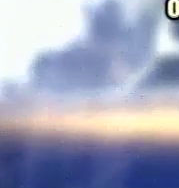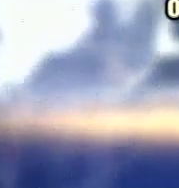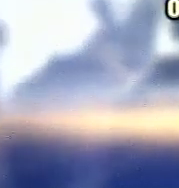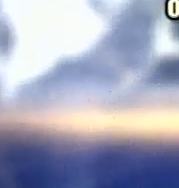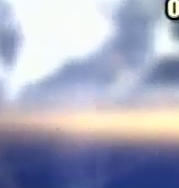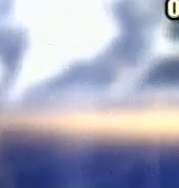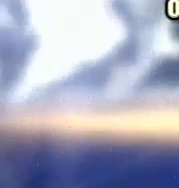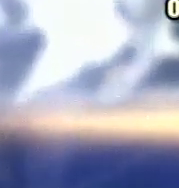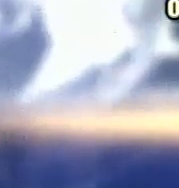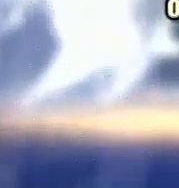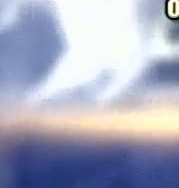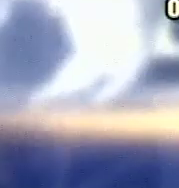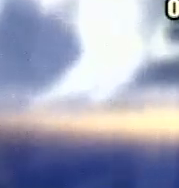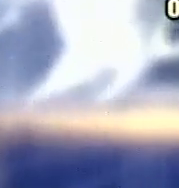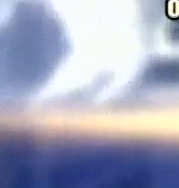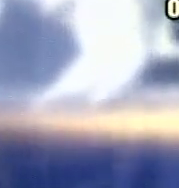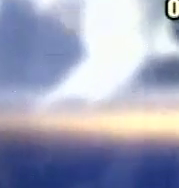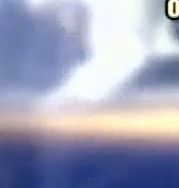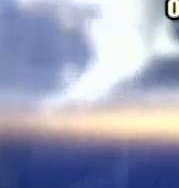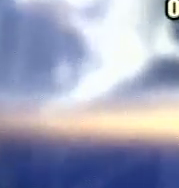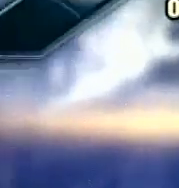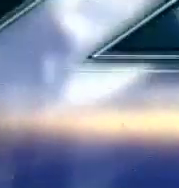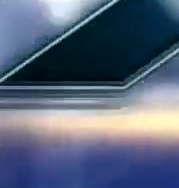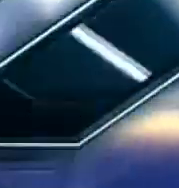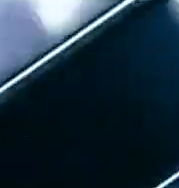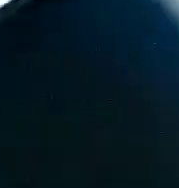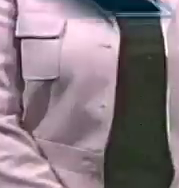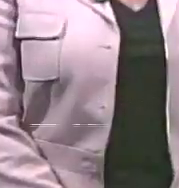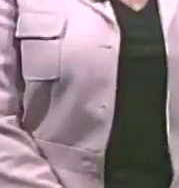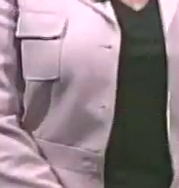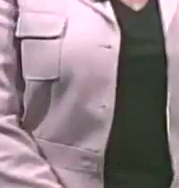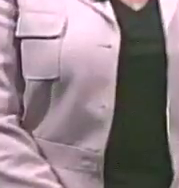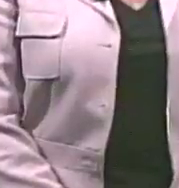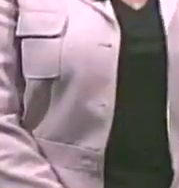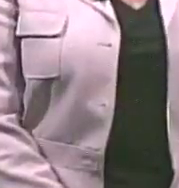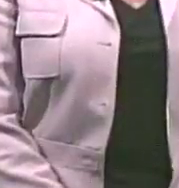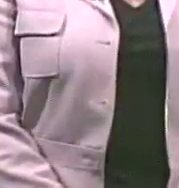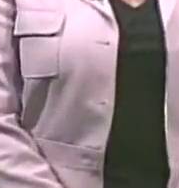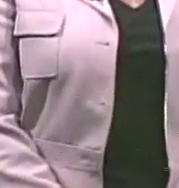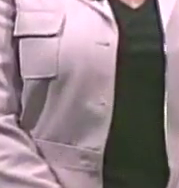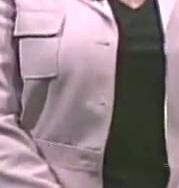www.znsbahamas.com or become our friend on ZNS's official Facebook page. And that will end